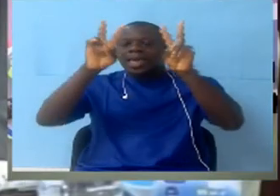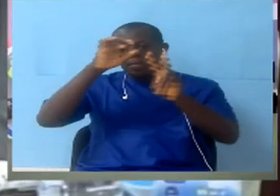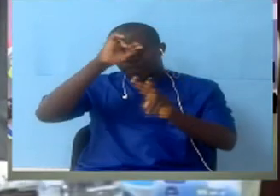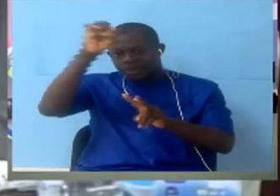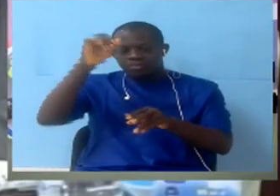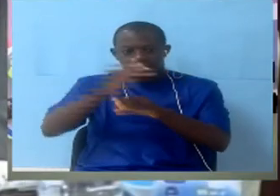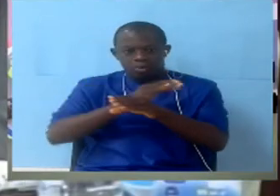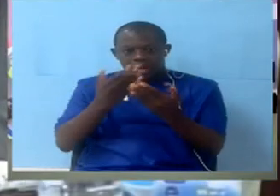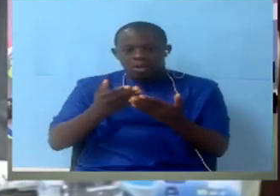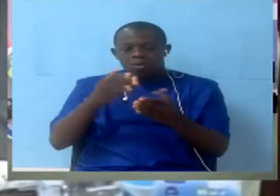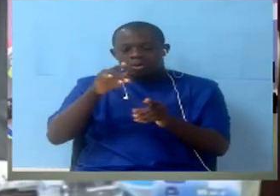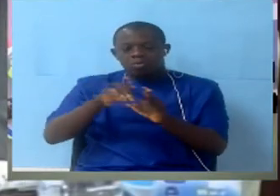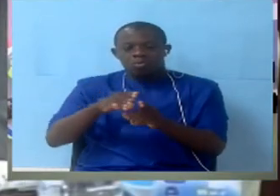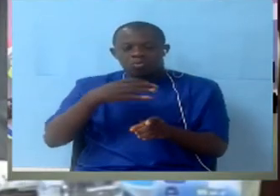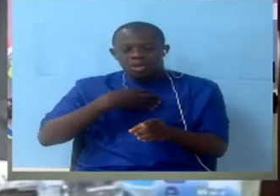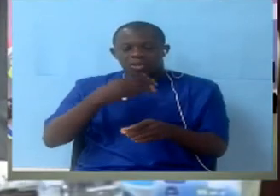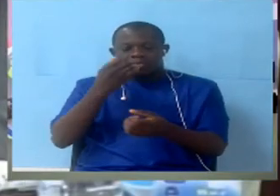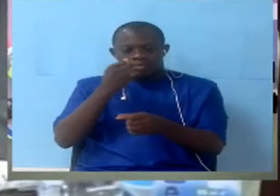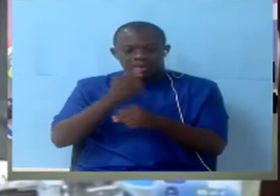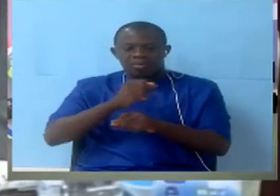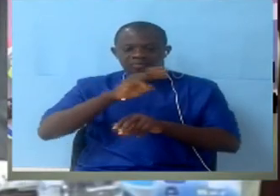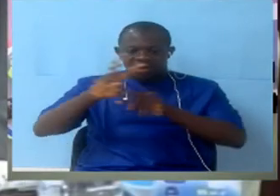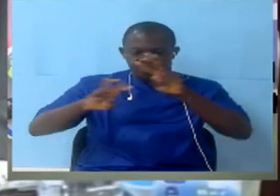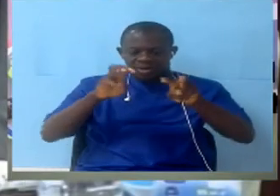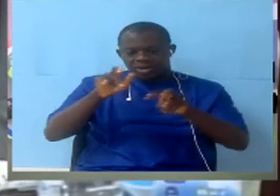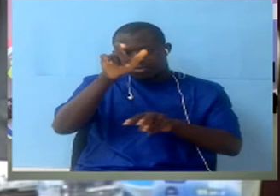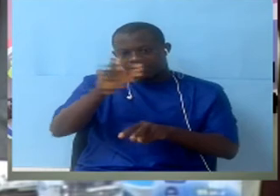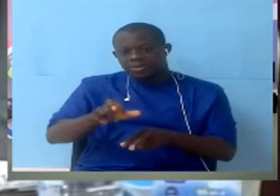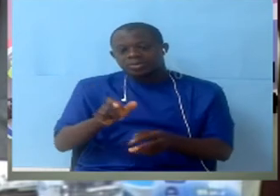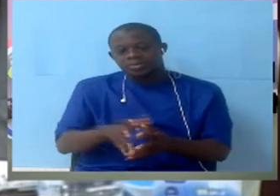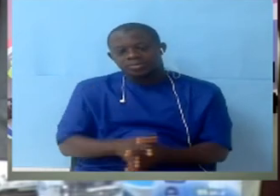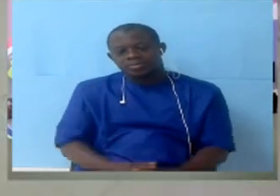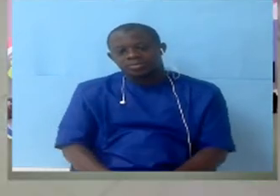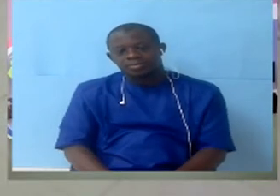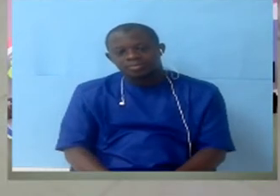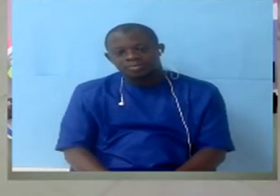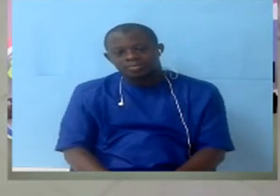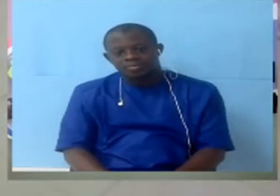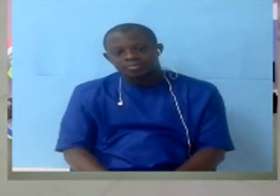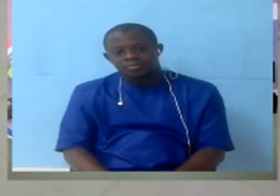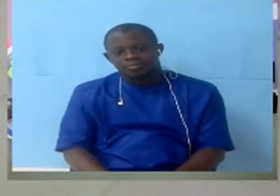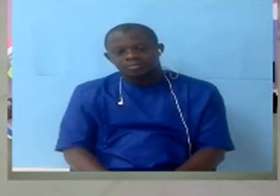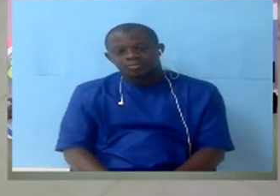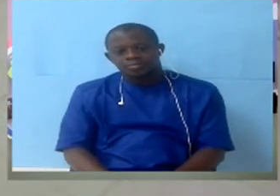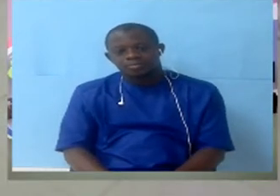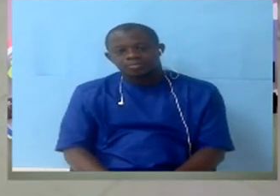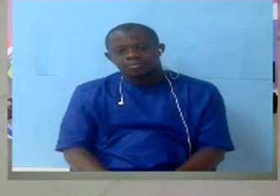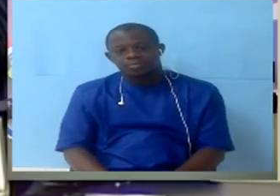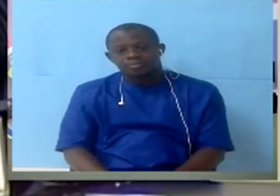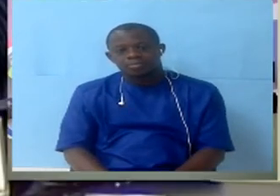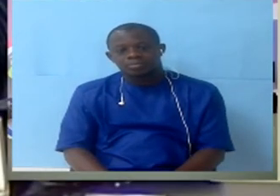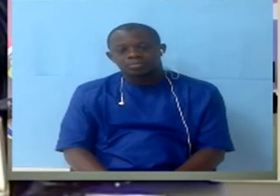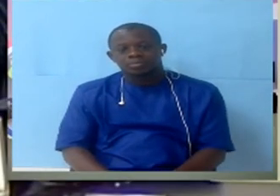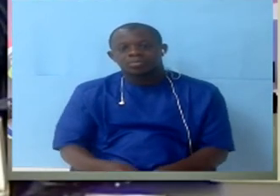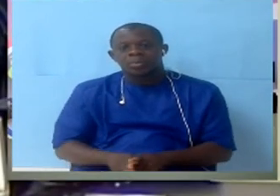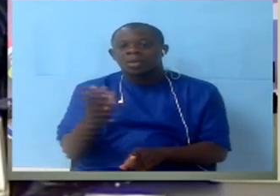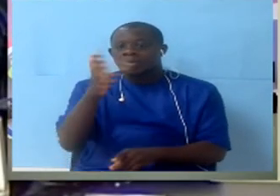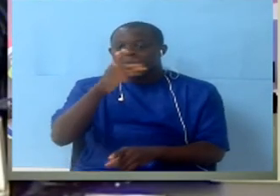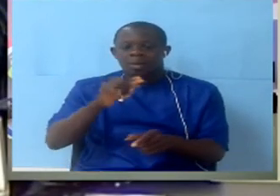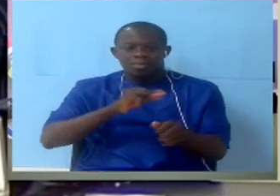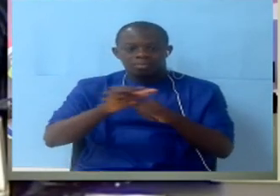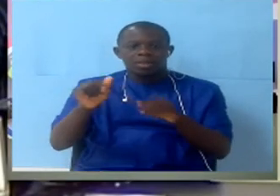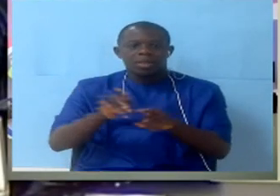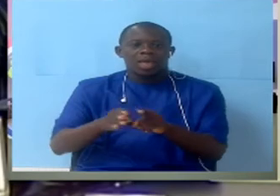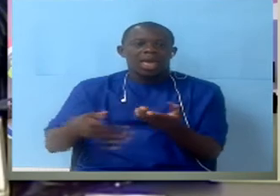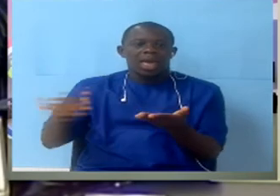Soldier of the Sura Ringala, Ninkamalako, Sajina, and all the Sunya Mayalanko, President of the Tamil Benunjang. Maybe they should have added that those ships